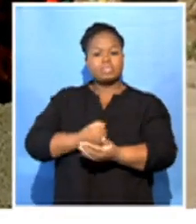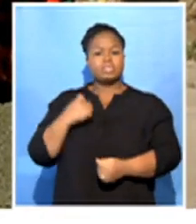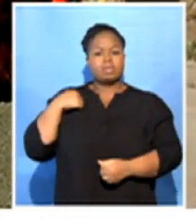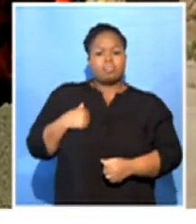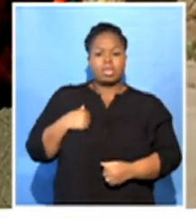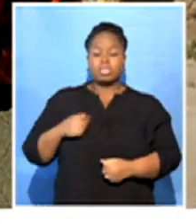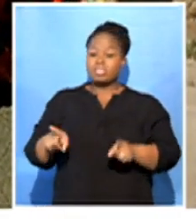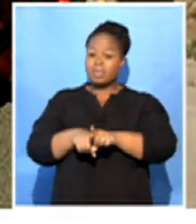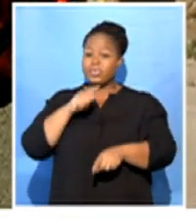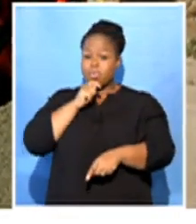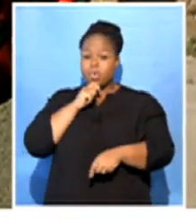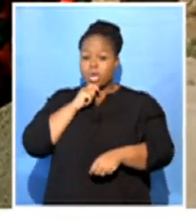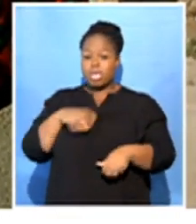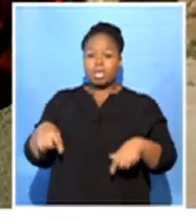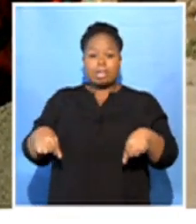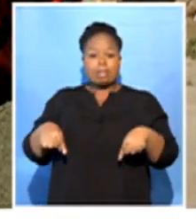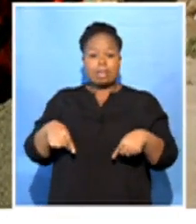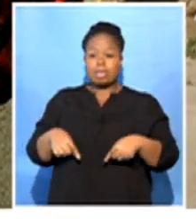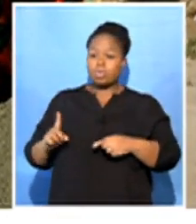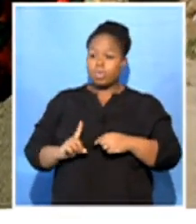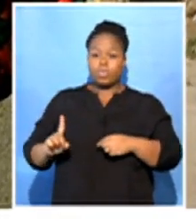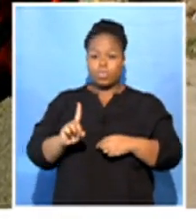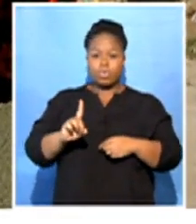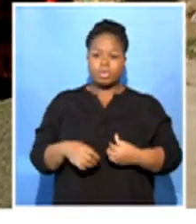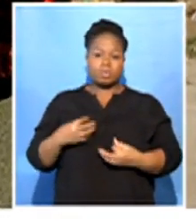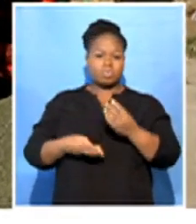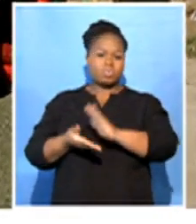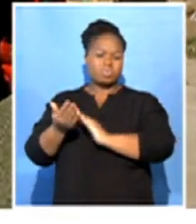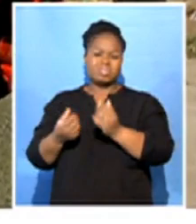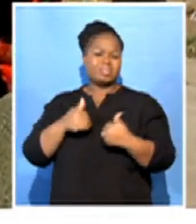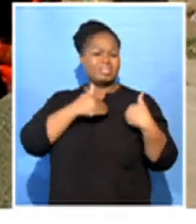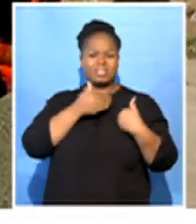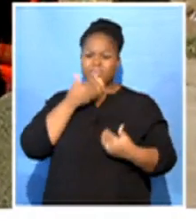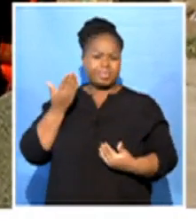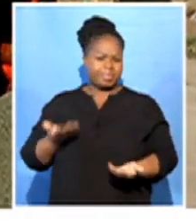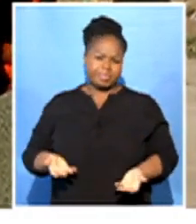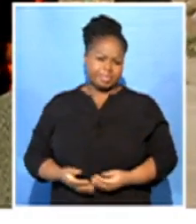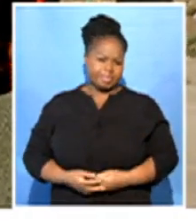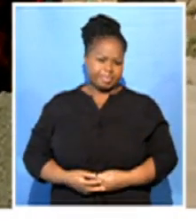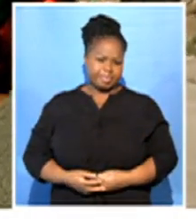nasekuseni bahamba ngoncipheko abantu bethu xa baphangelayo. Akho nto ihoyekileyo kule ndawo sihleli kuyo.